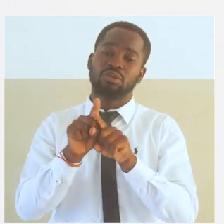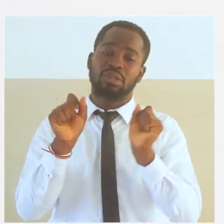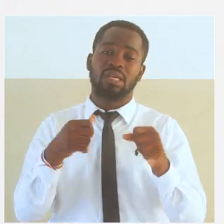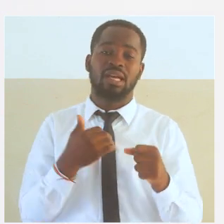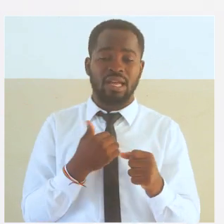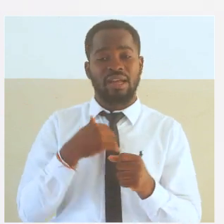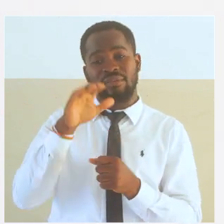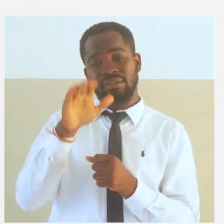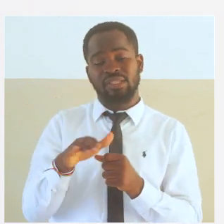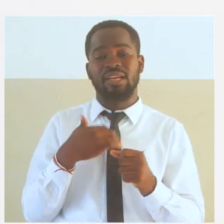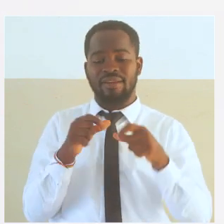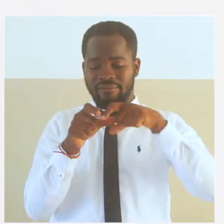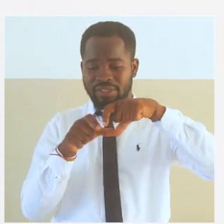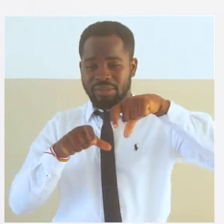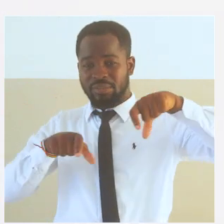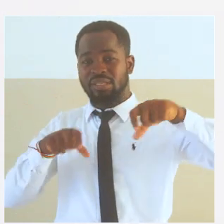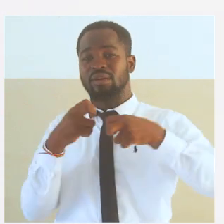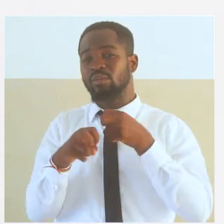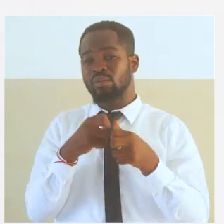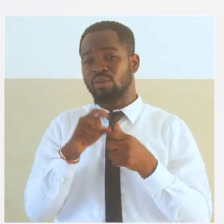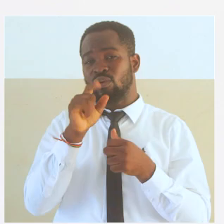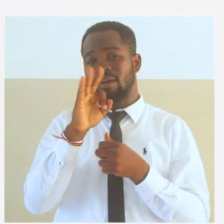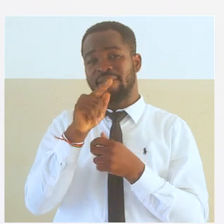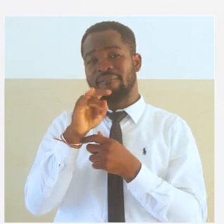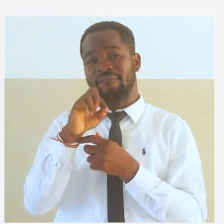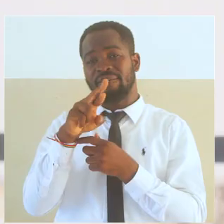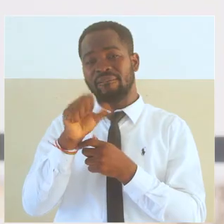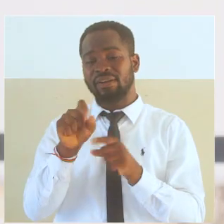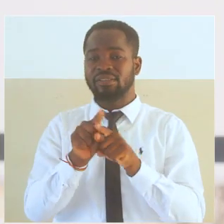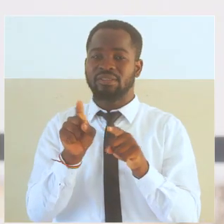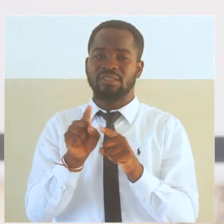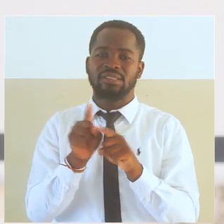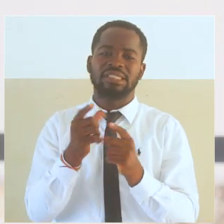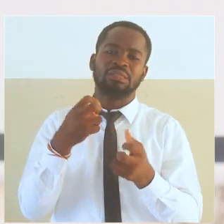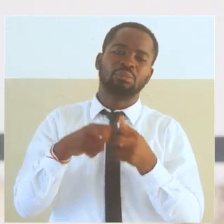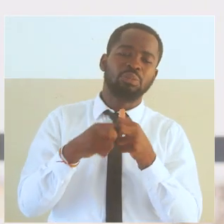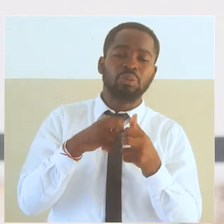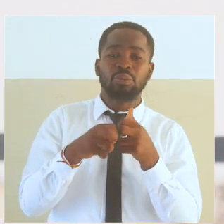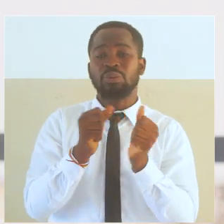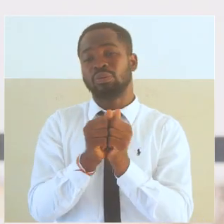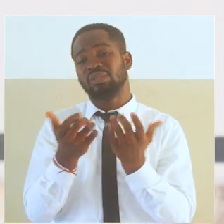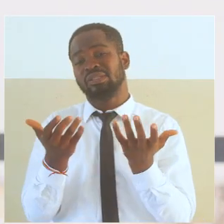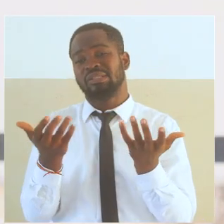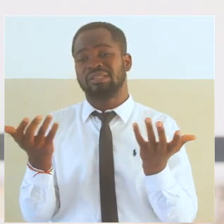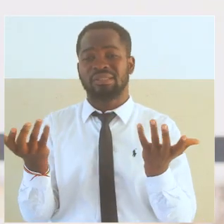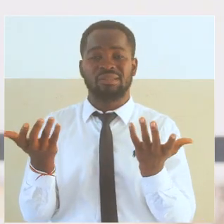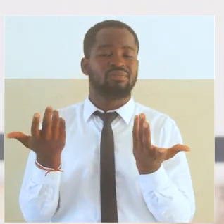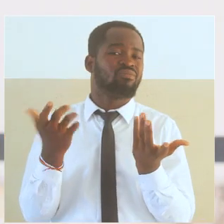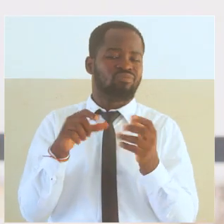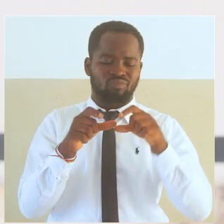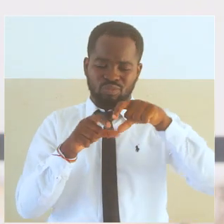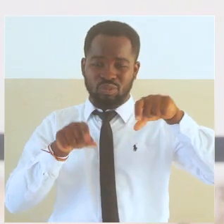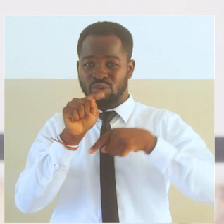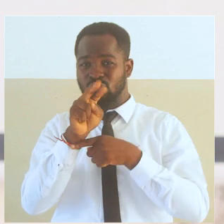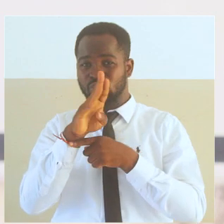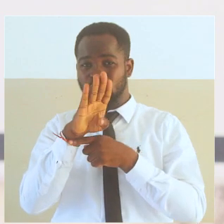synthetic form, then you can also have a child with spinal bifida. One of the factors can be a malformation of the